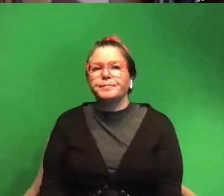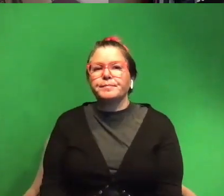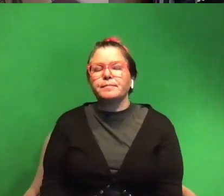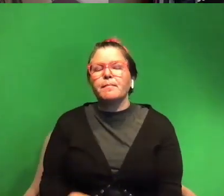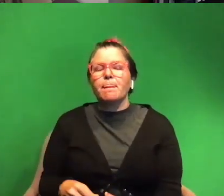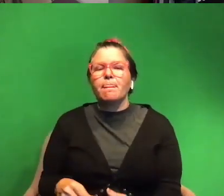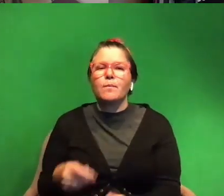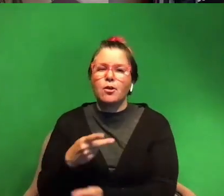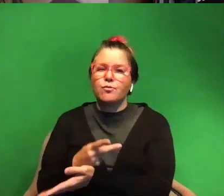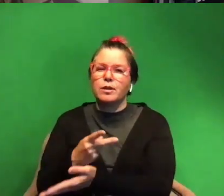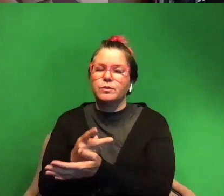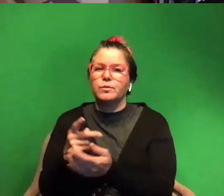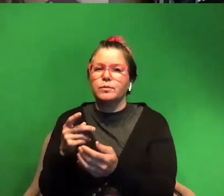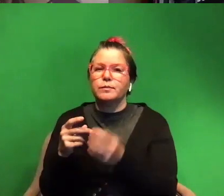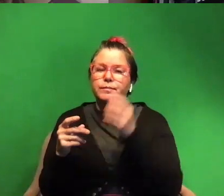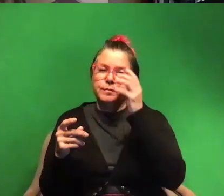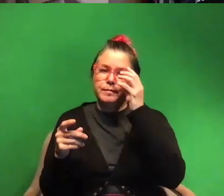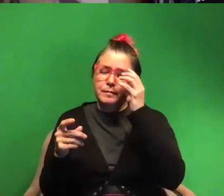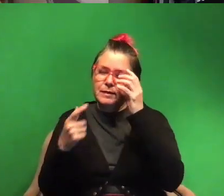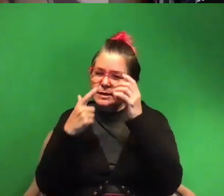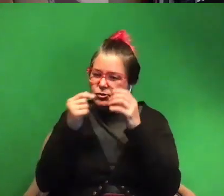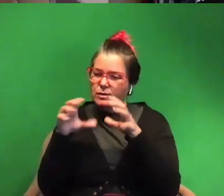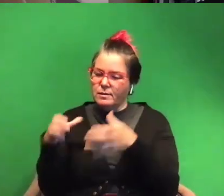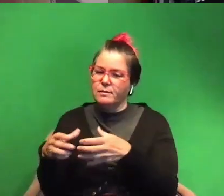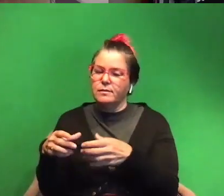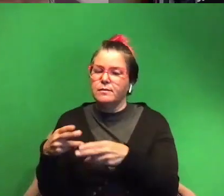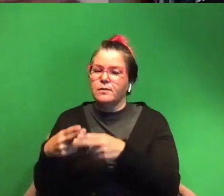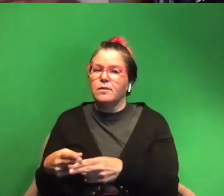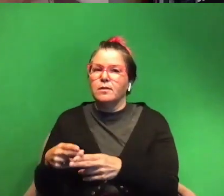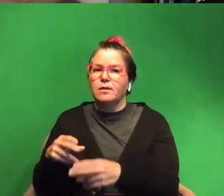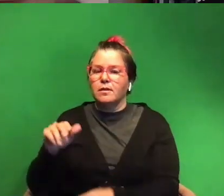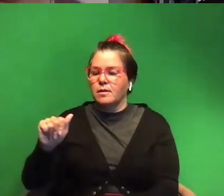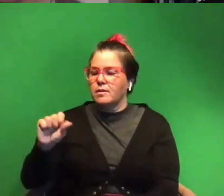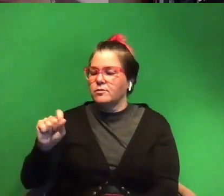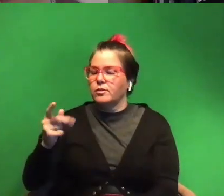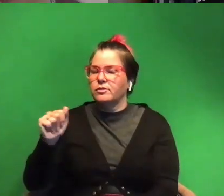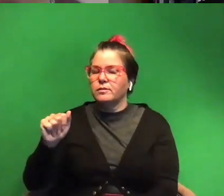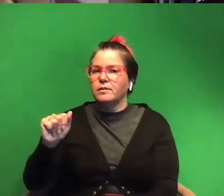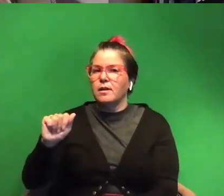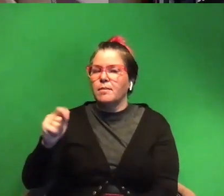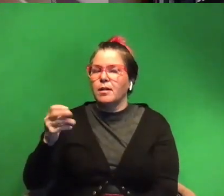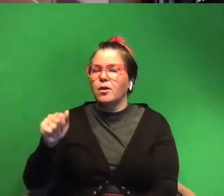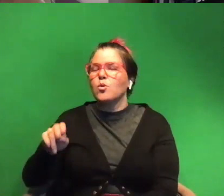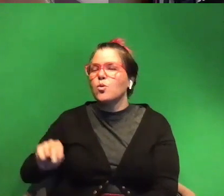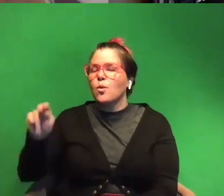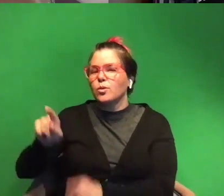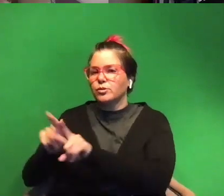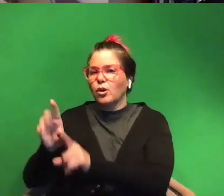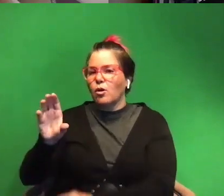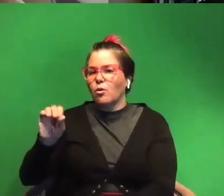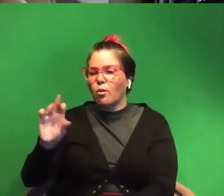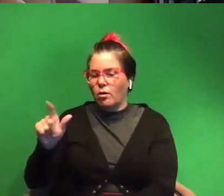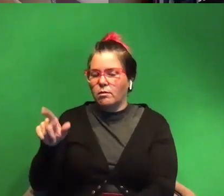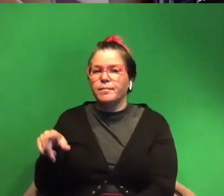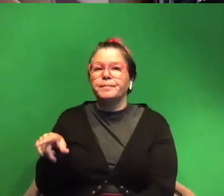graduate school is this really interesting species of coral called Ostrangia poculata, or the northern star coral. And what's really interesting about